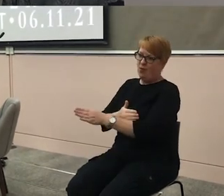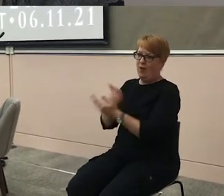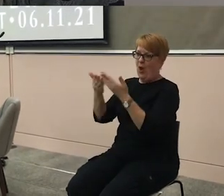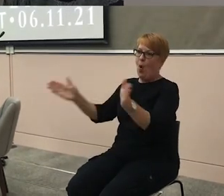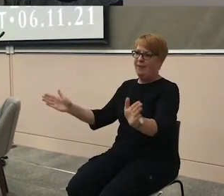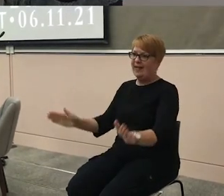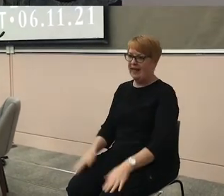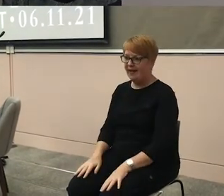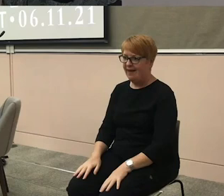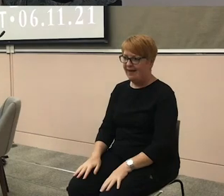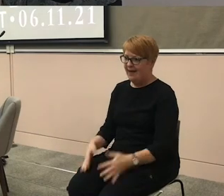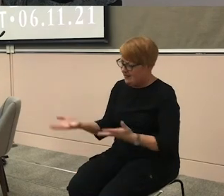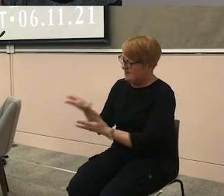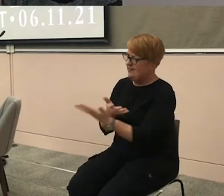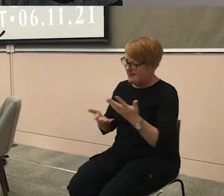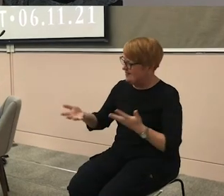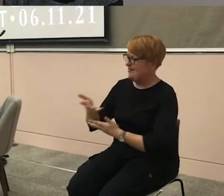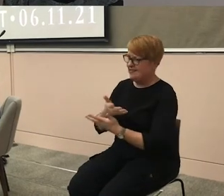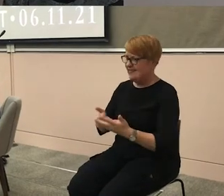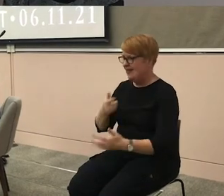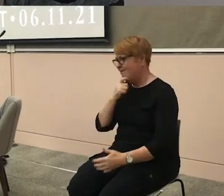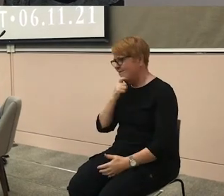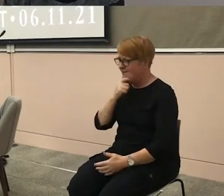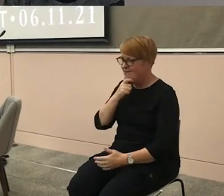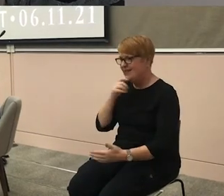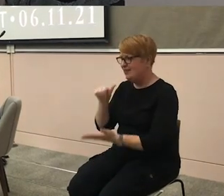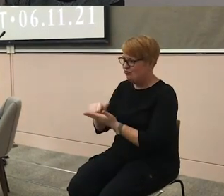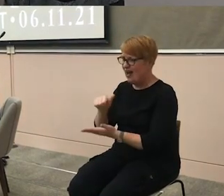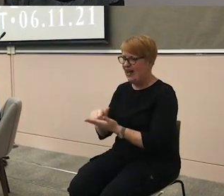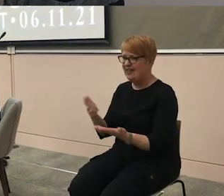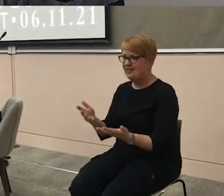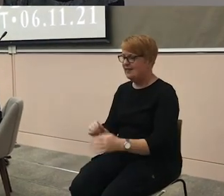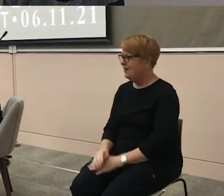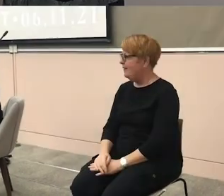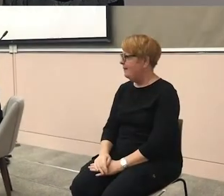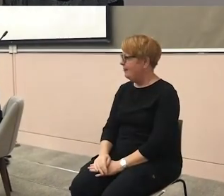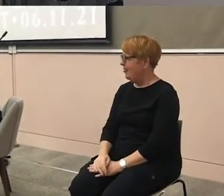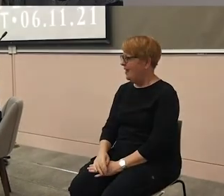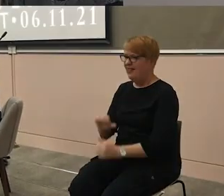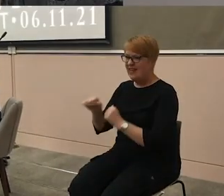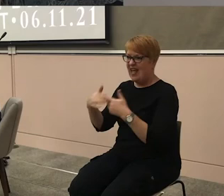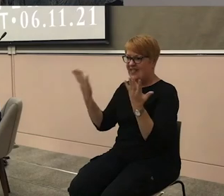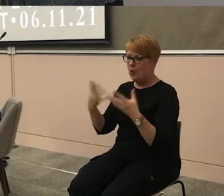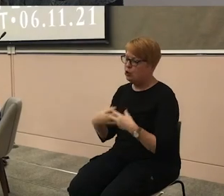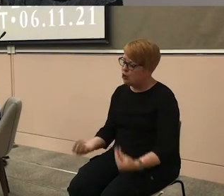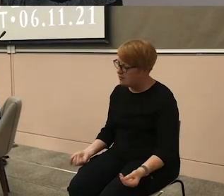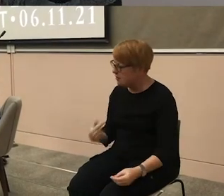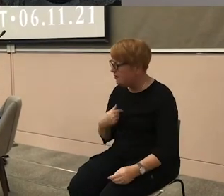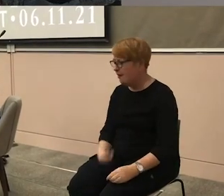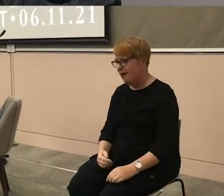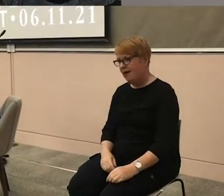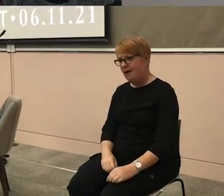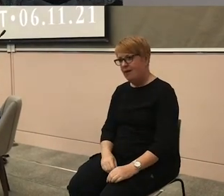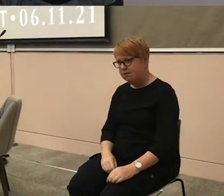Yeah, and we were just, I totally lost track. What were we filming the next Yes. Your washing. You